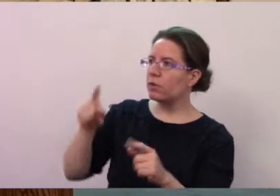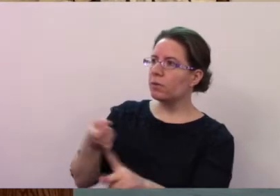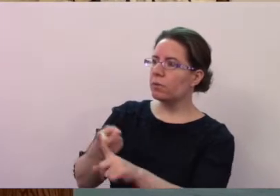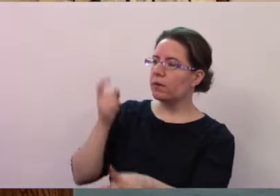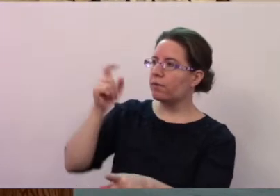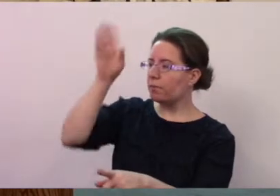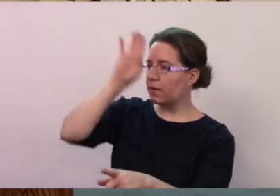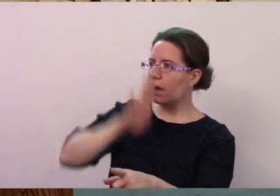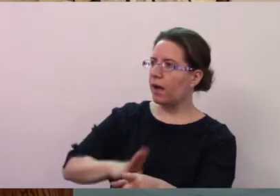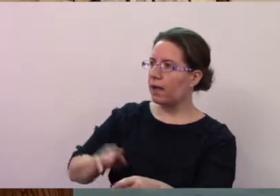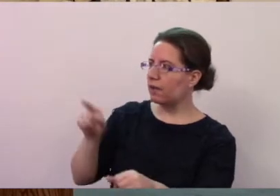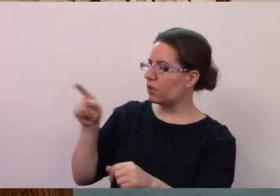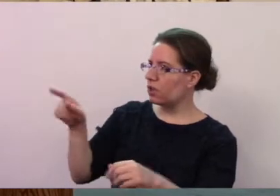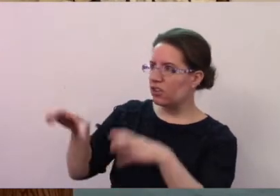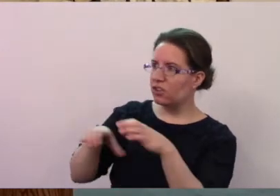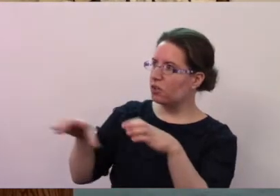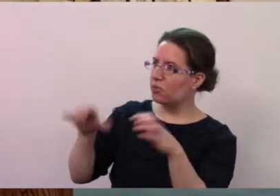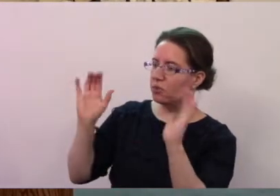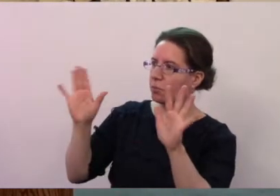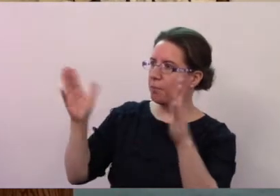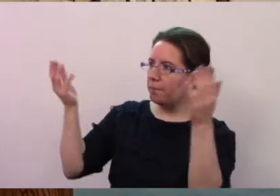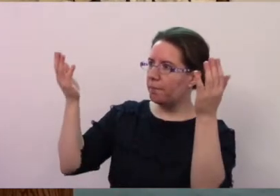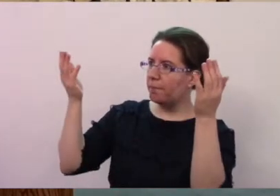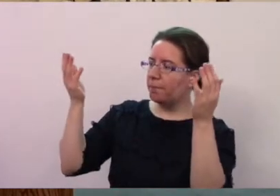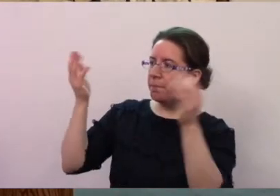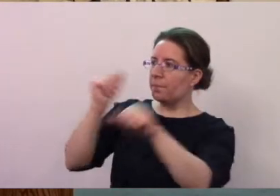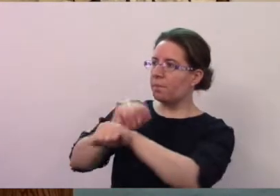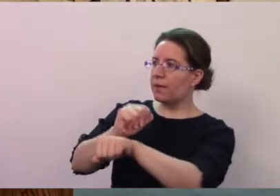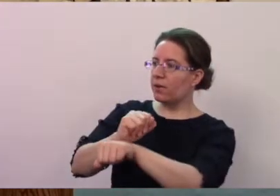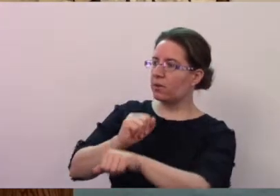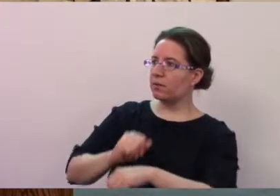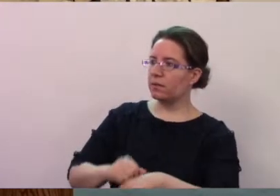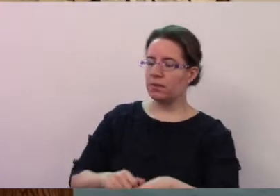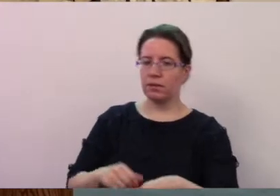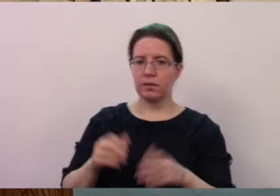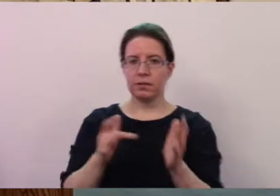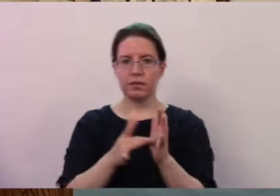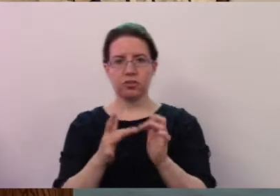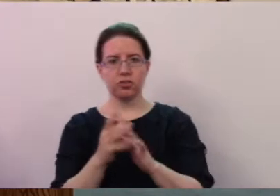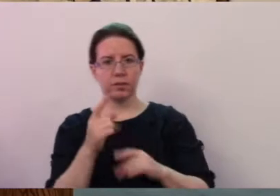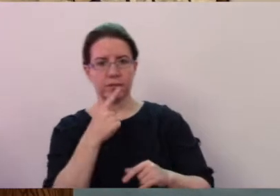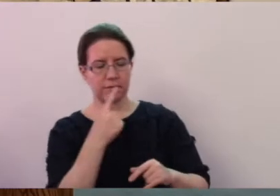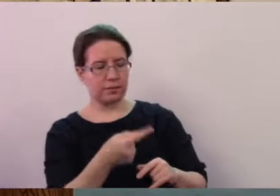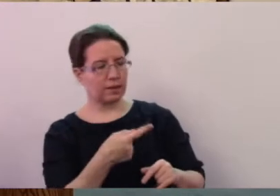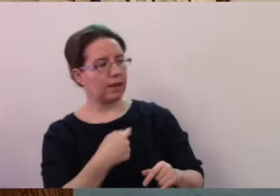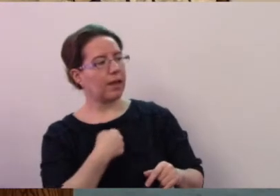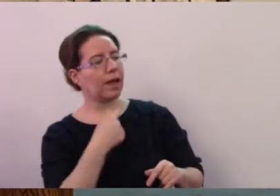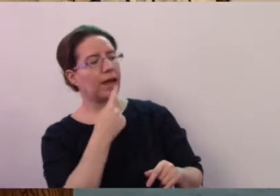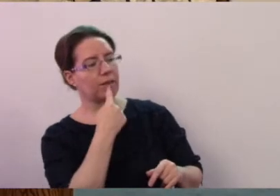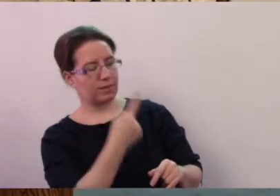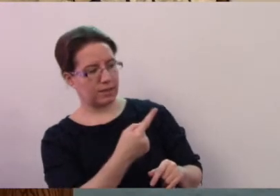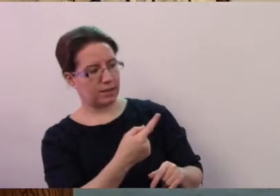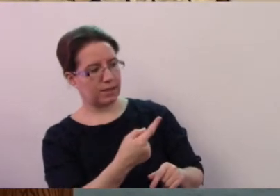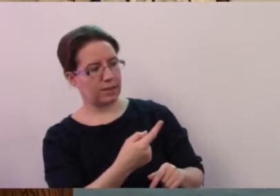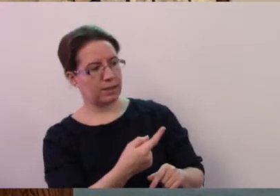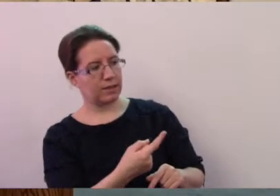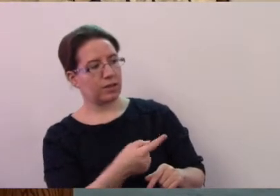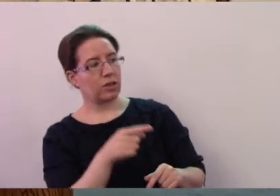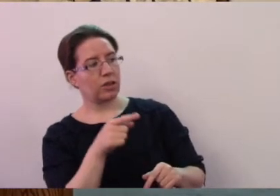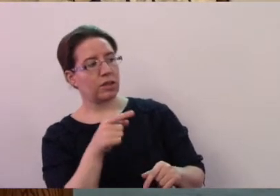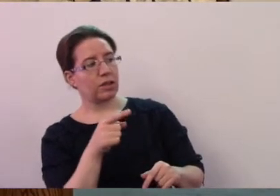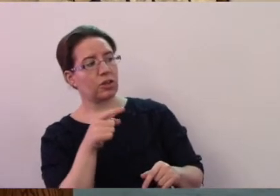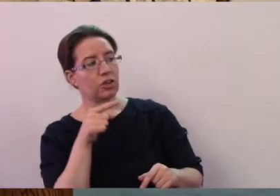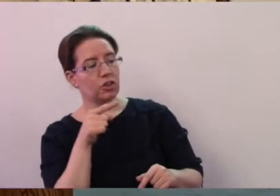be with him. Jesus answered and said unto him, Verily, verily, I say unto thee, except a man be